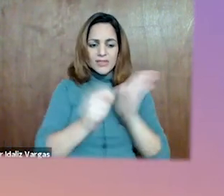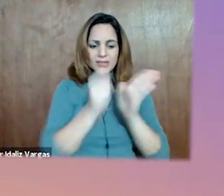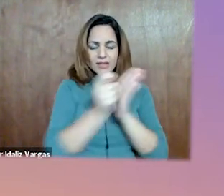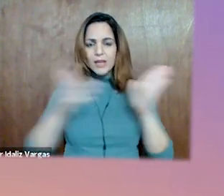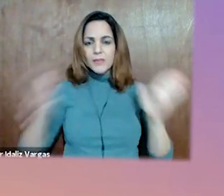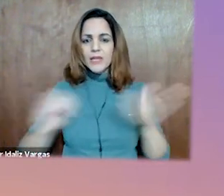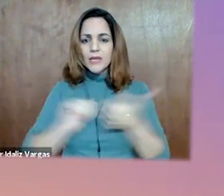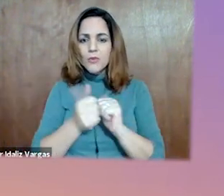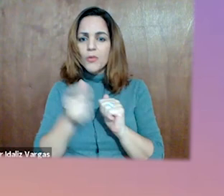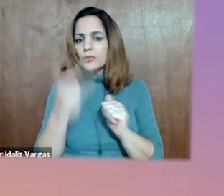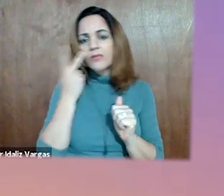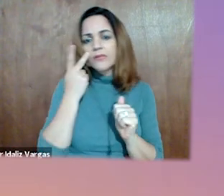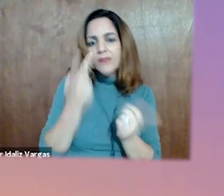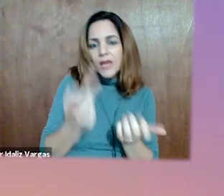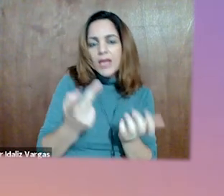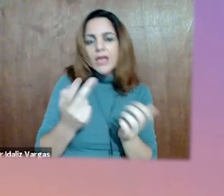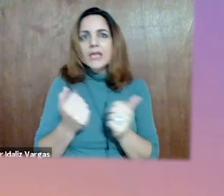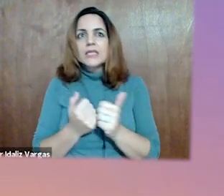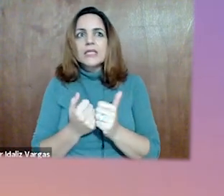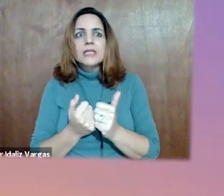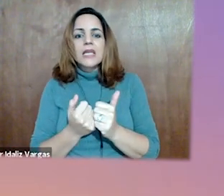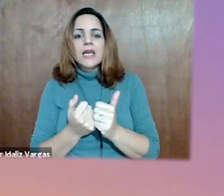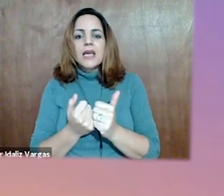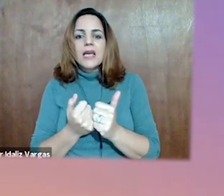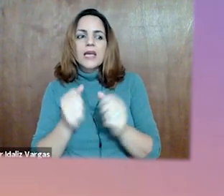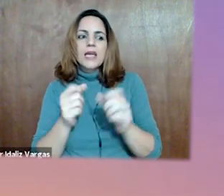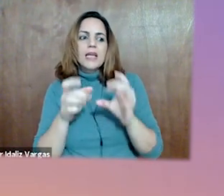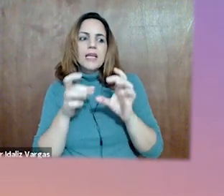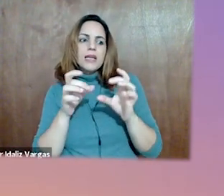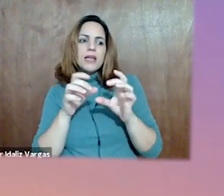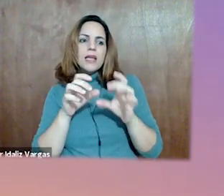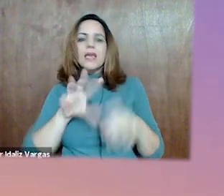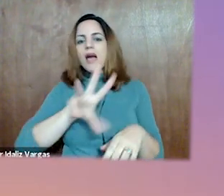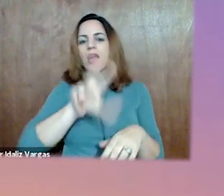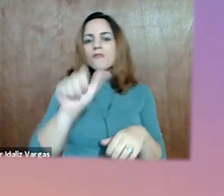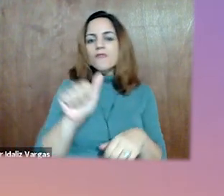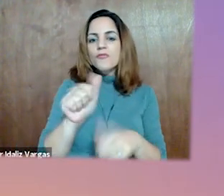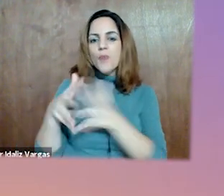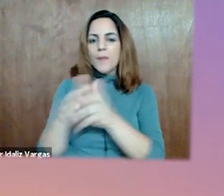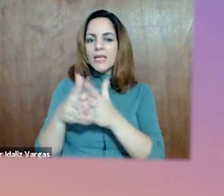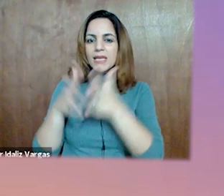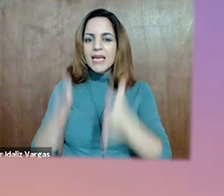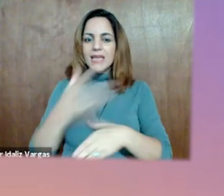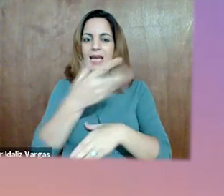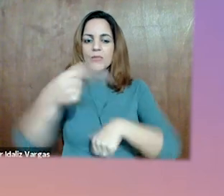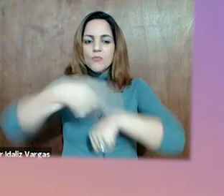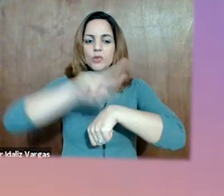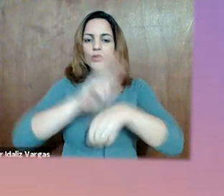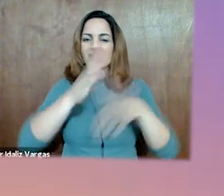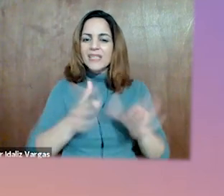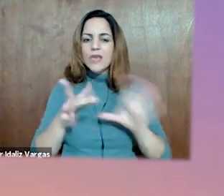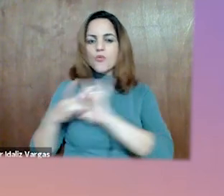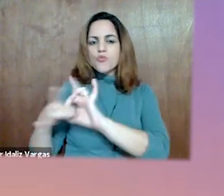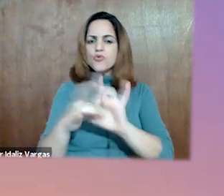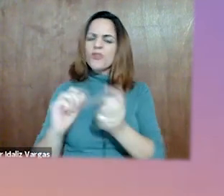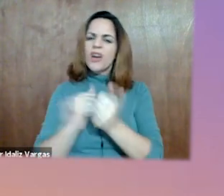of African-American and Puerto Rican solidarity. And I think some of Juan's reflections about,